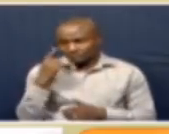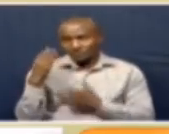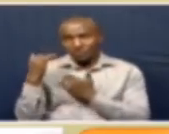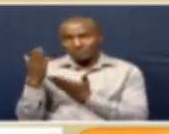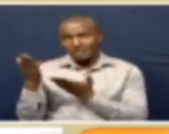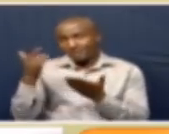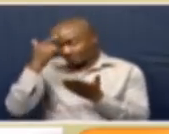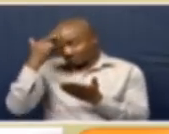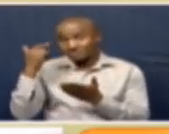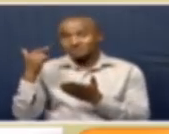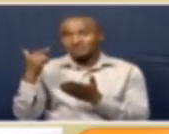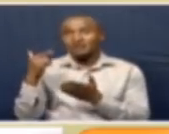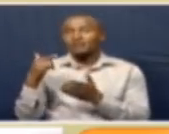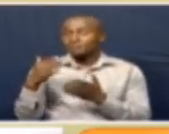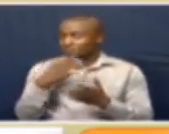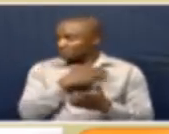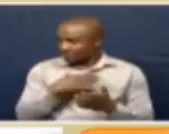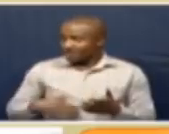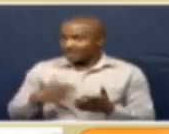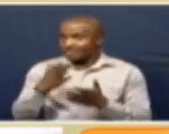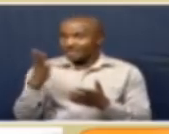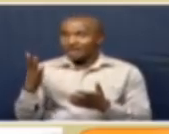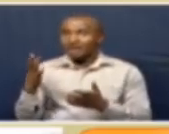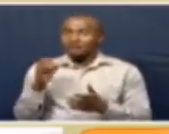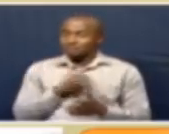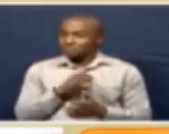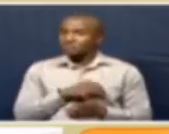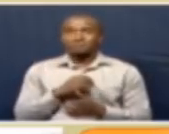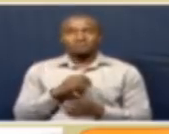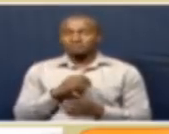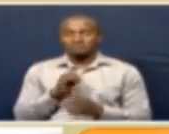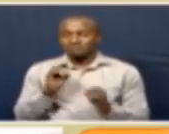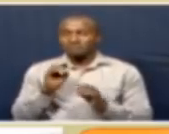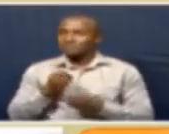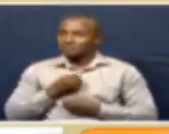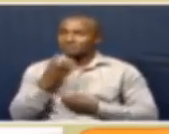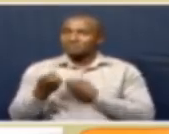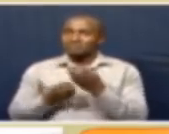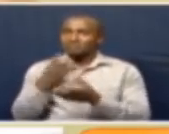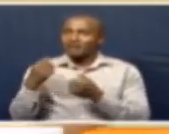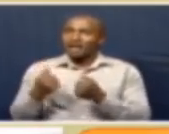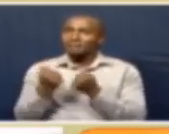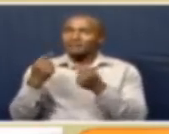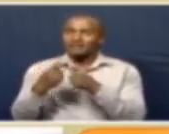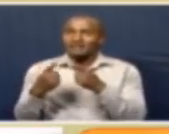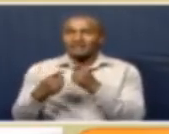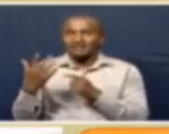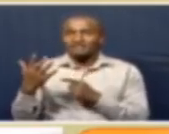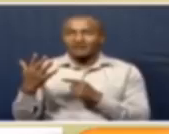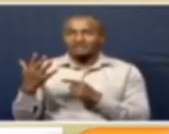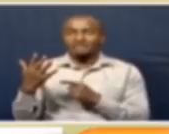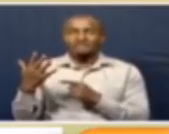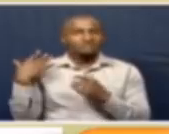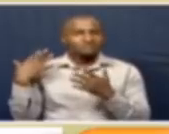because models have gotten a voice now. Models are not scared to talk. They're telling stories that happened 5 years ago, stories